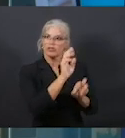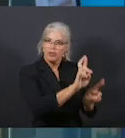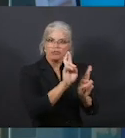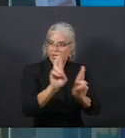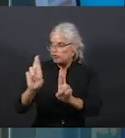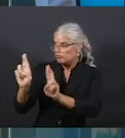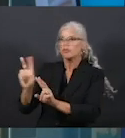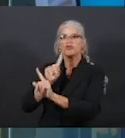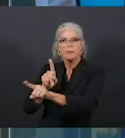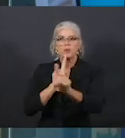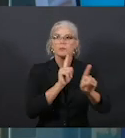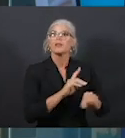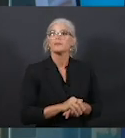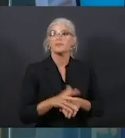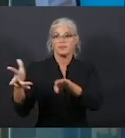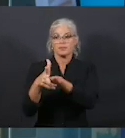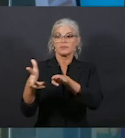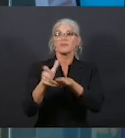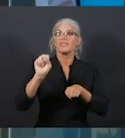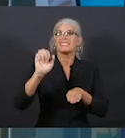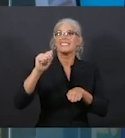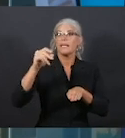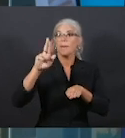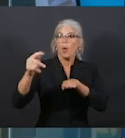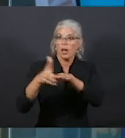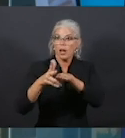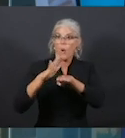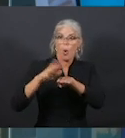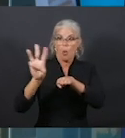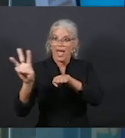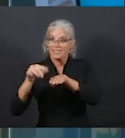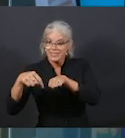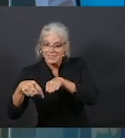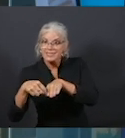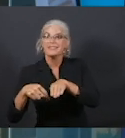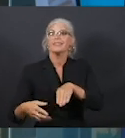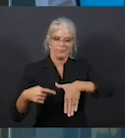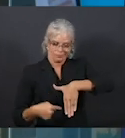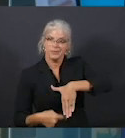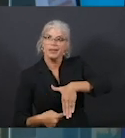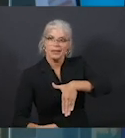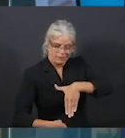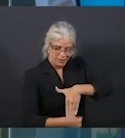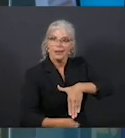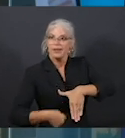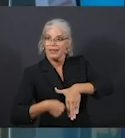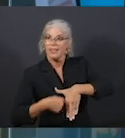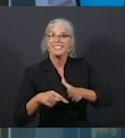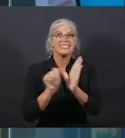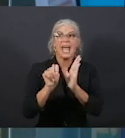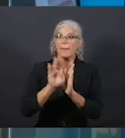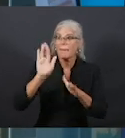The seaports on the West Coast, Seaport Manatee, St. Pete, and Port Tampa Bay have all closed their